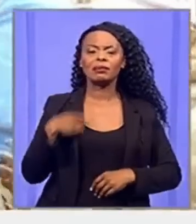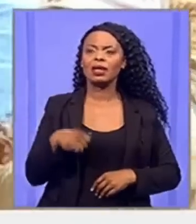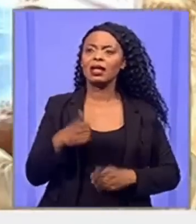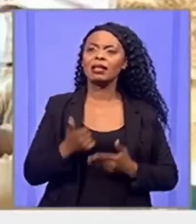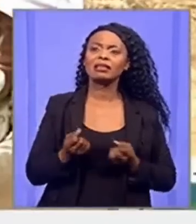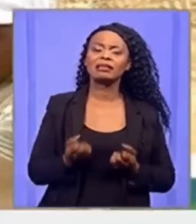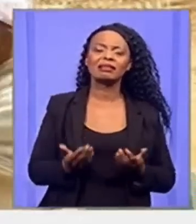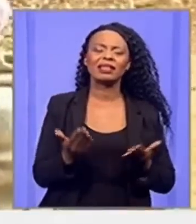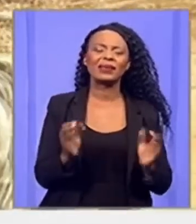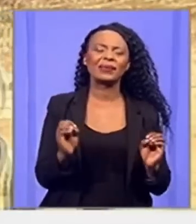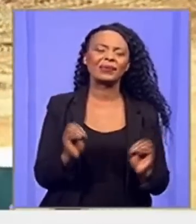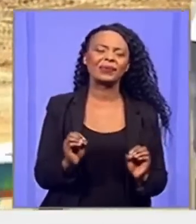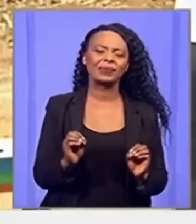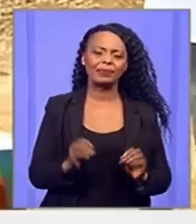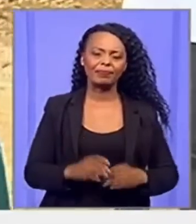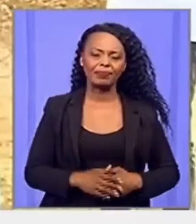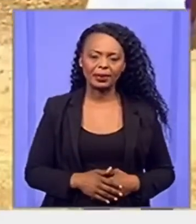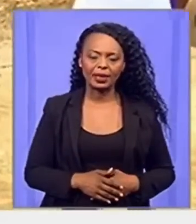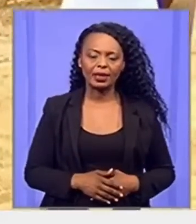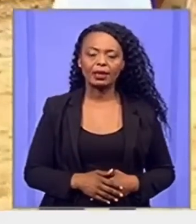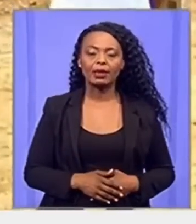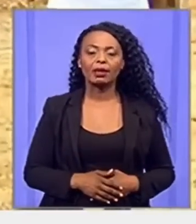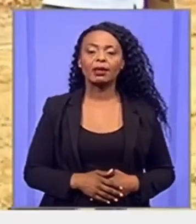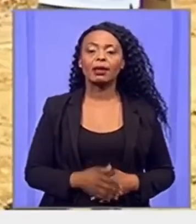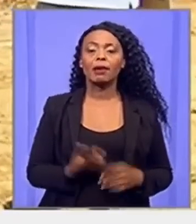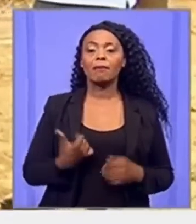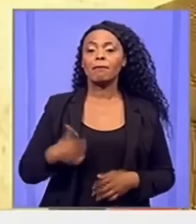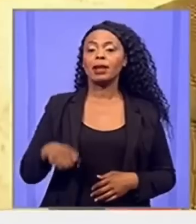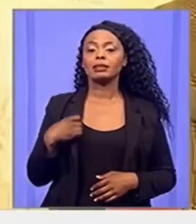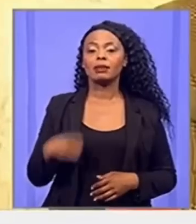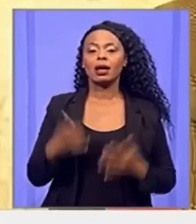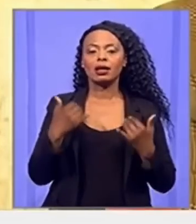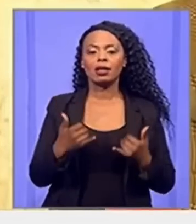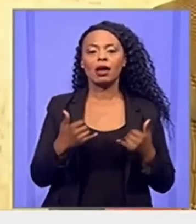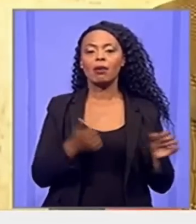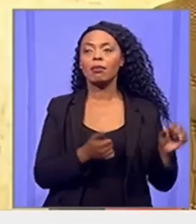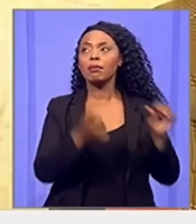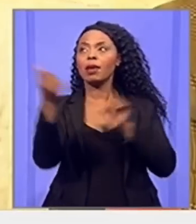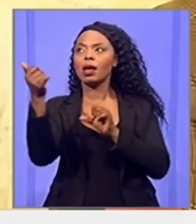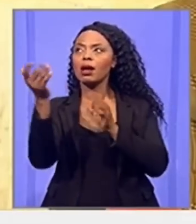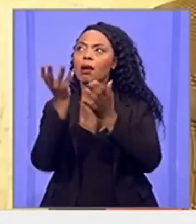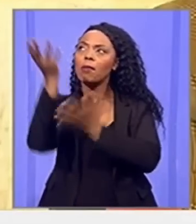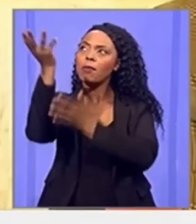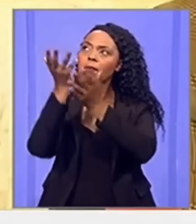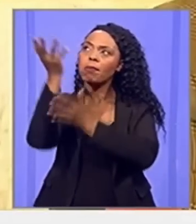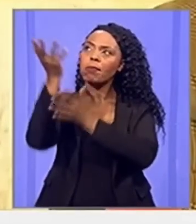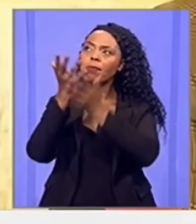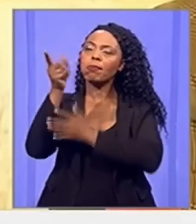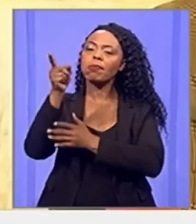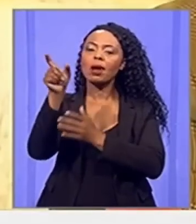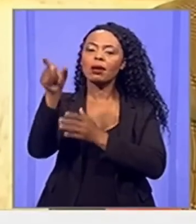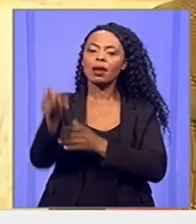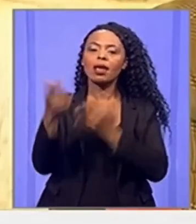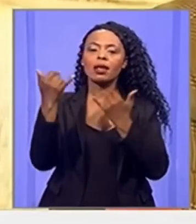ape rena re wela morago le mmasepala re dula fase di ditlhalefi tša rena ra bona gore na